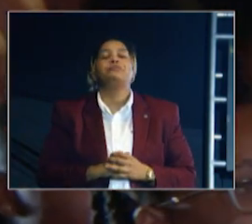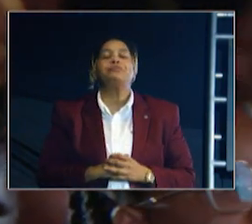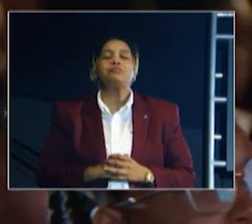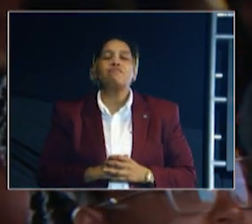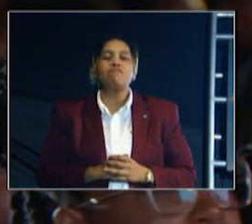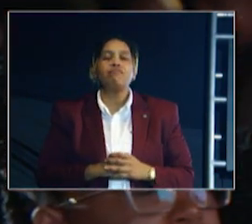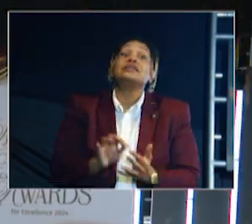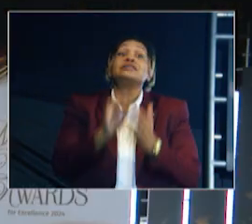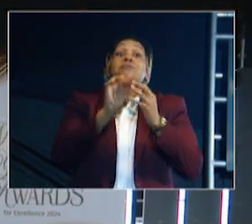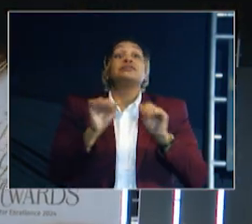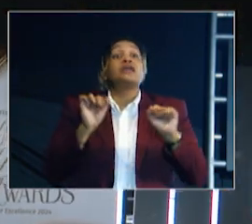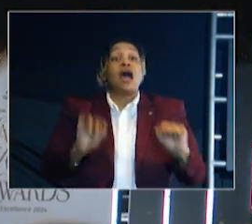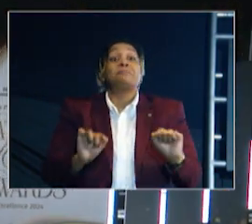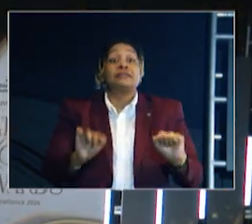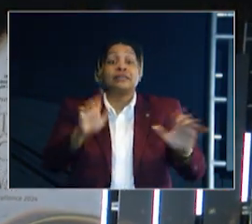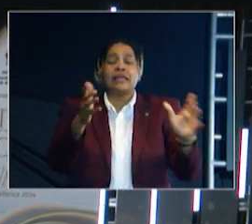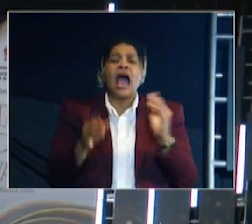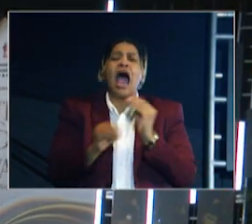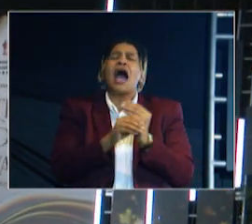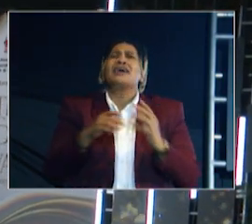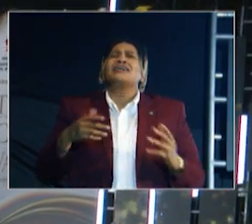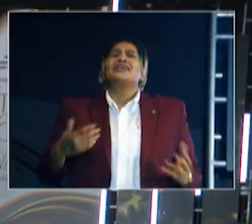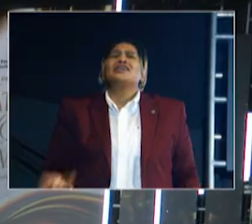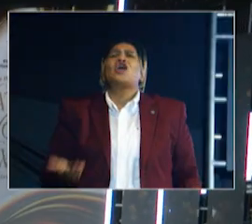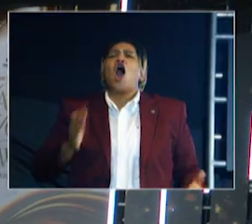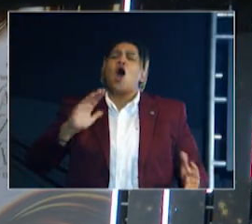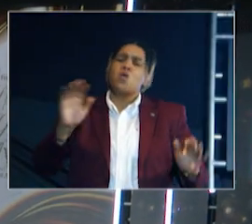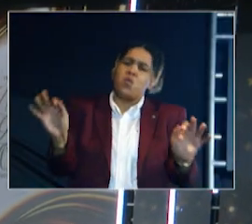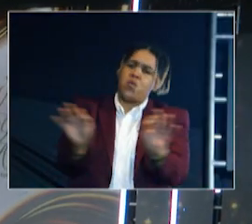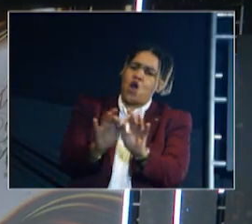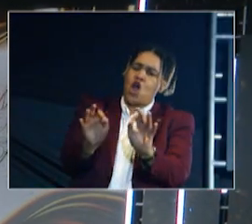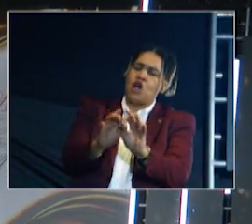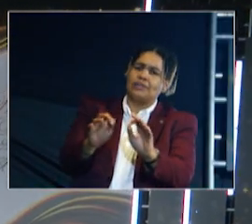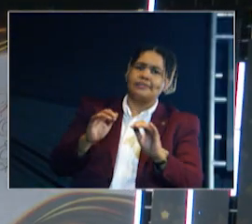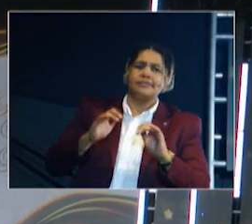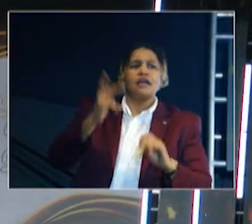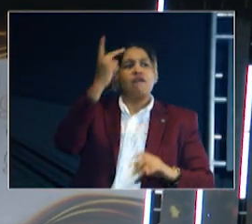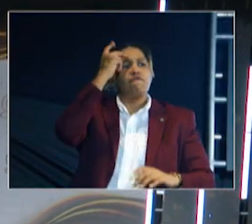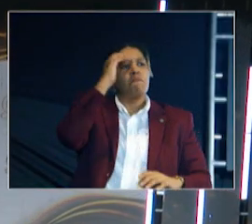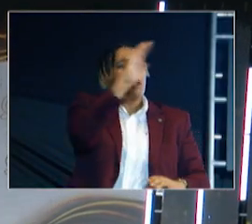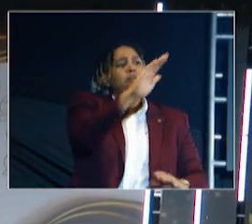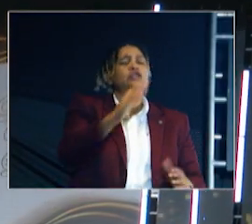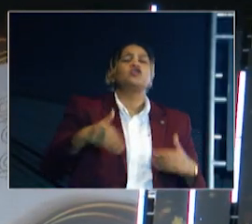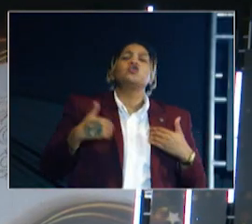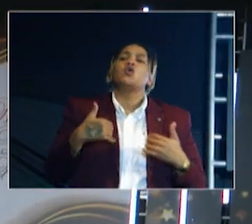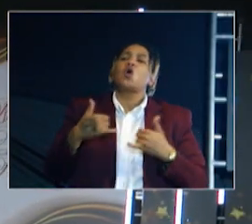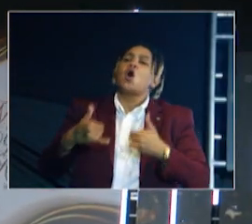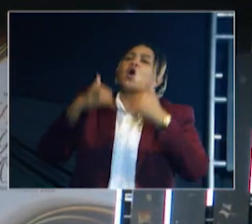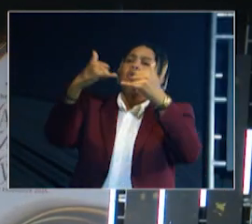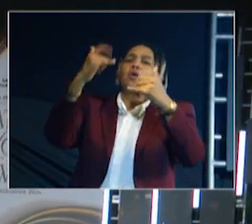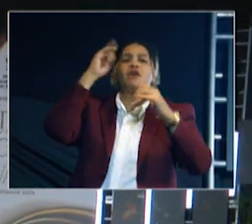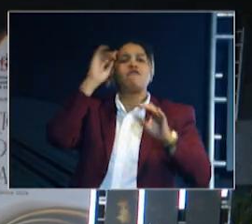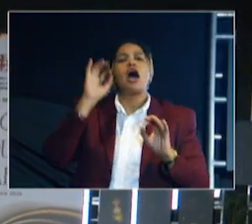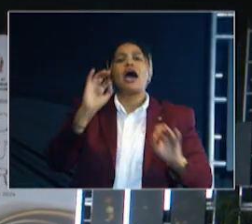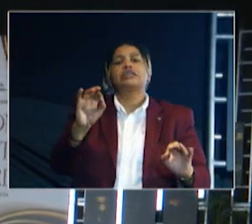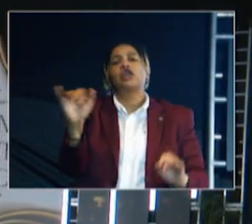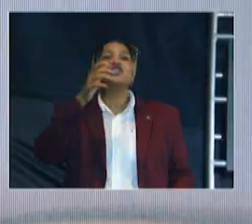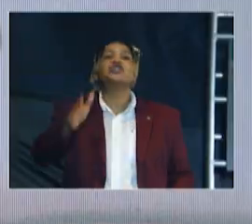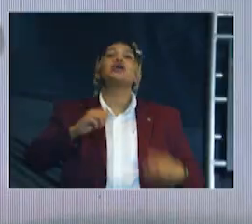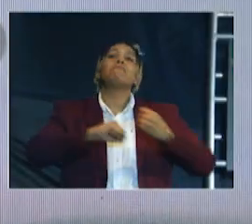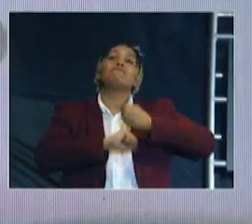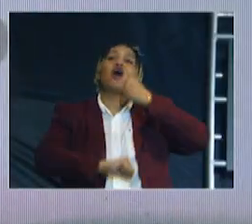with special abilities are worthy of the Prime Minister's Youth Awards for Excellence